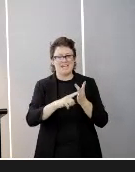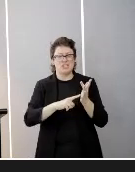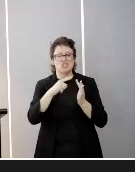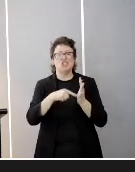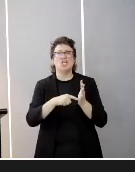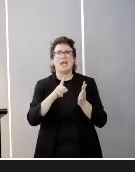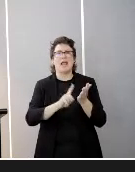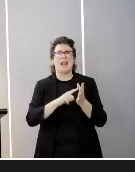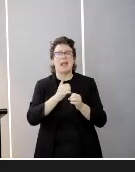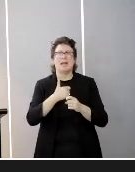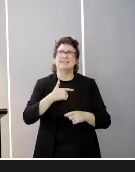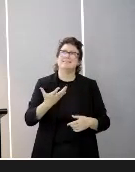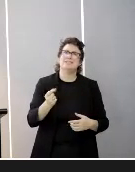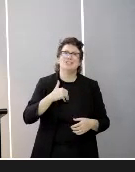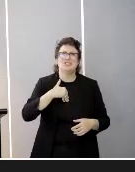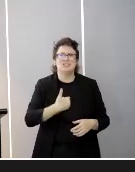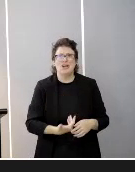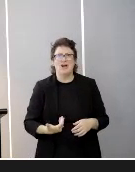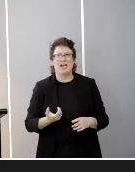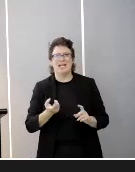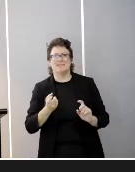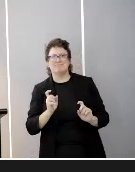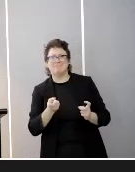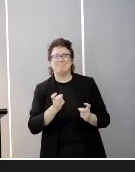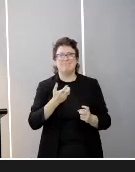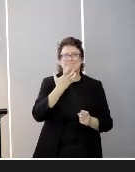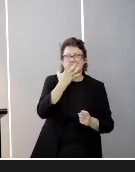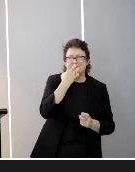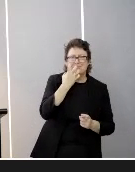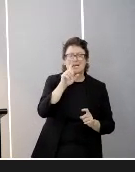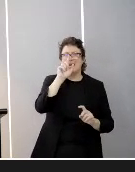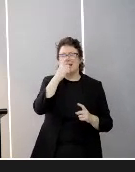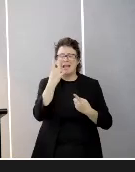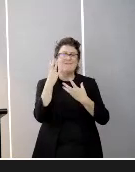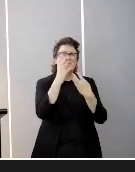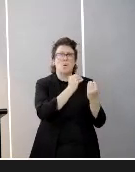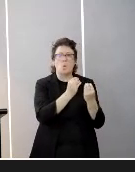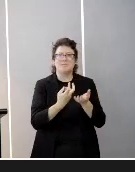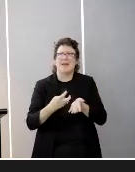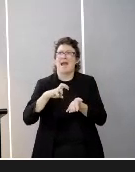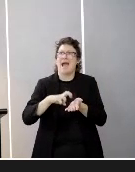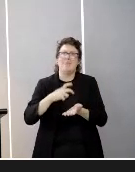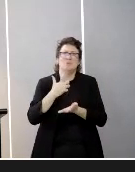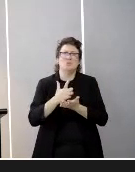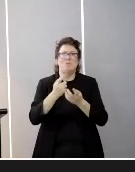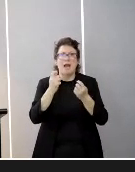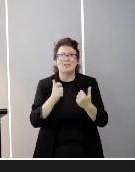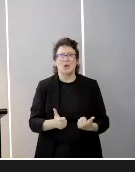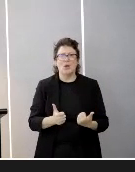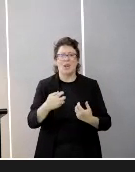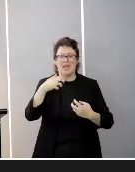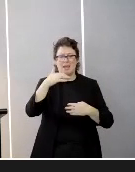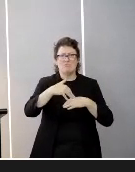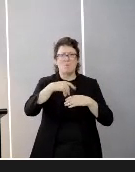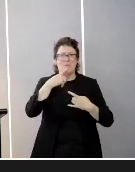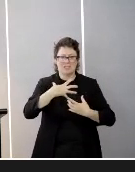they're tired, they're irritable, they can't fall asleep, they wake too early, they have problems with their digestion,